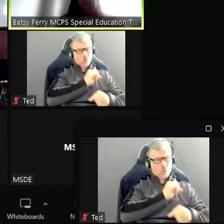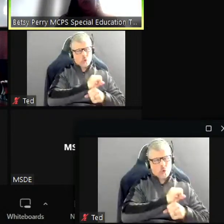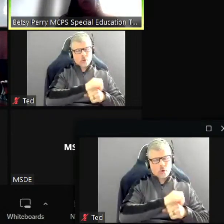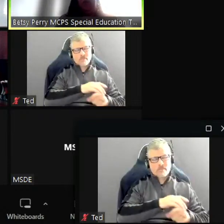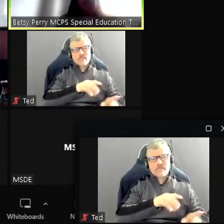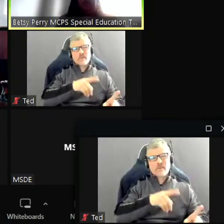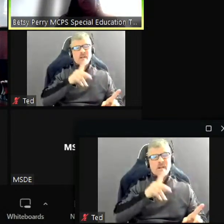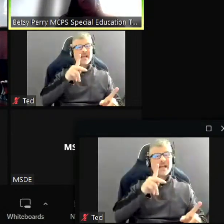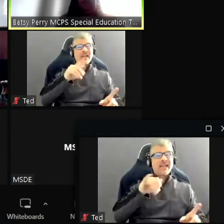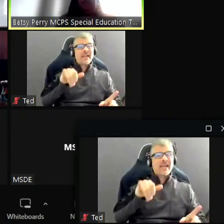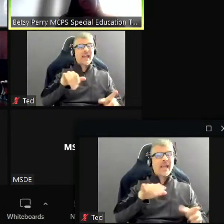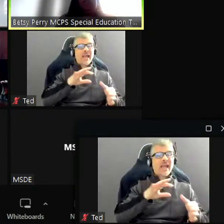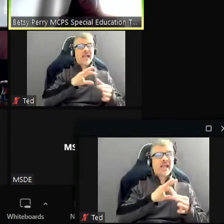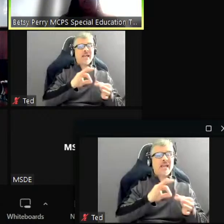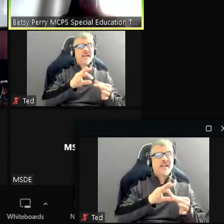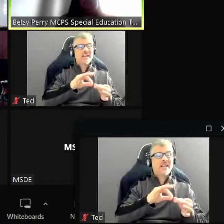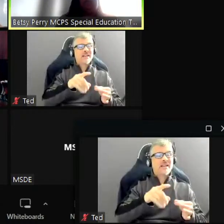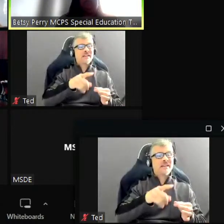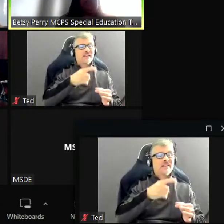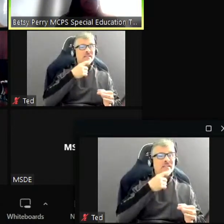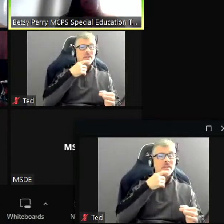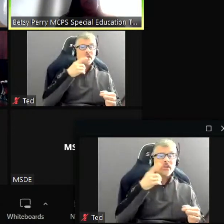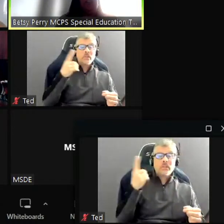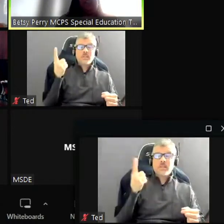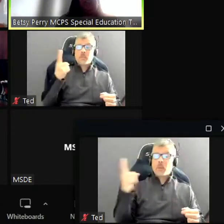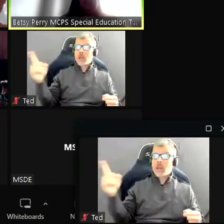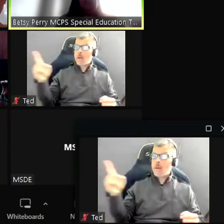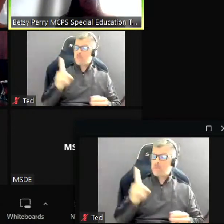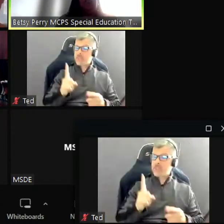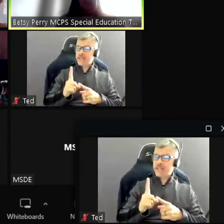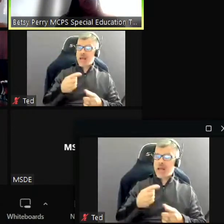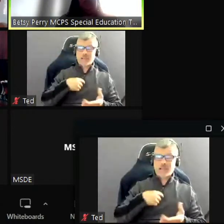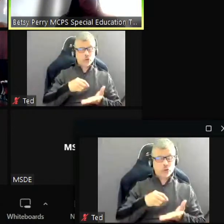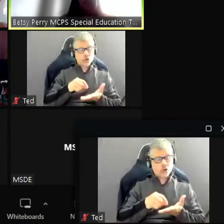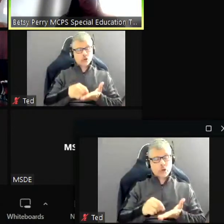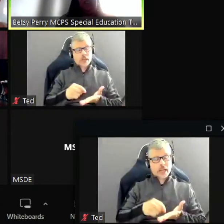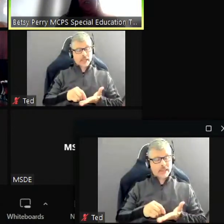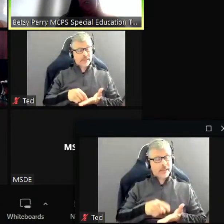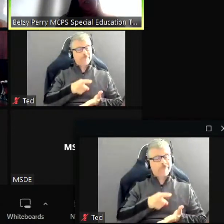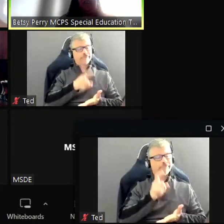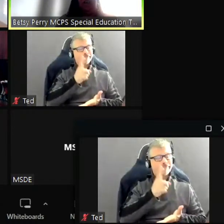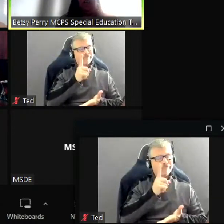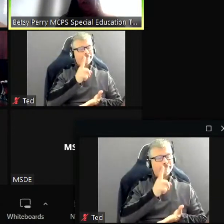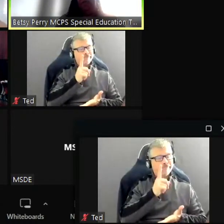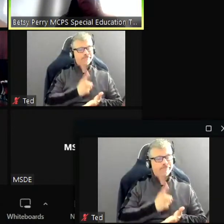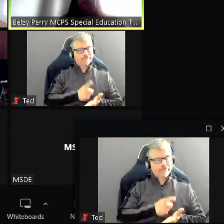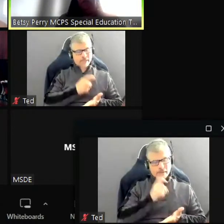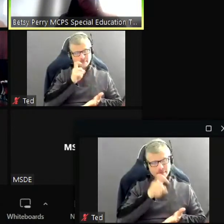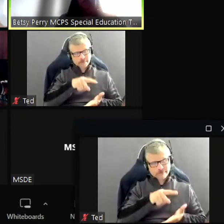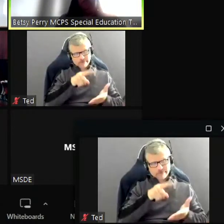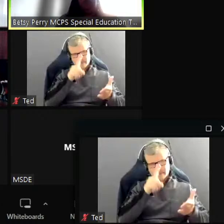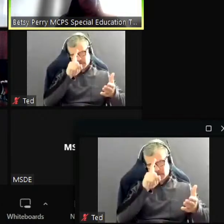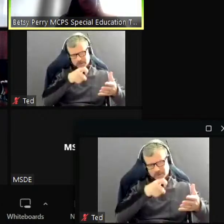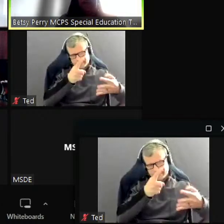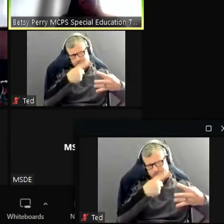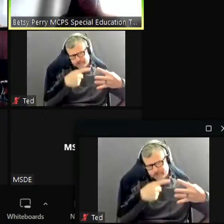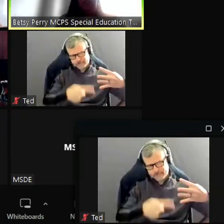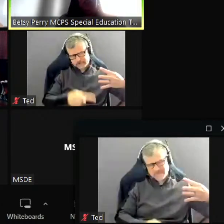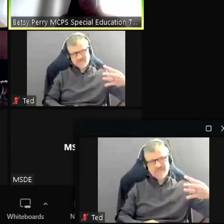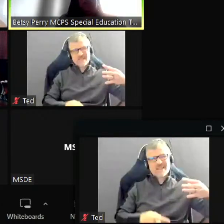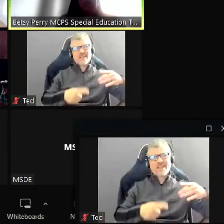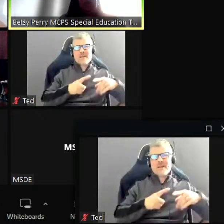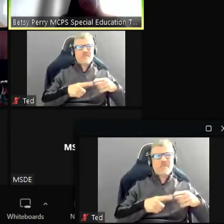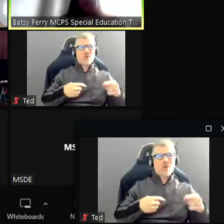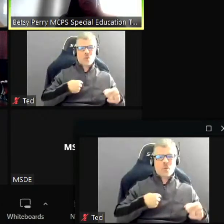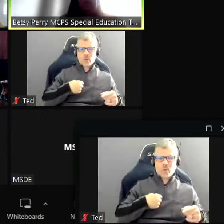you know, the someone comes in, has a checklist, tells you need to do this, this, and this. Okay, but we have